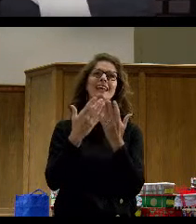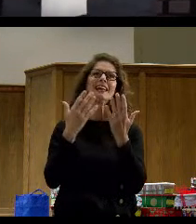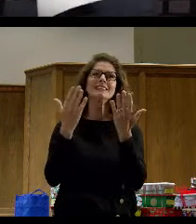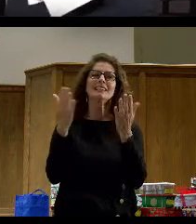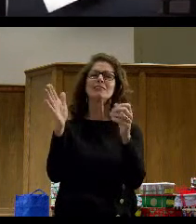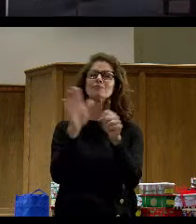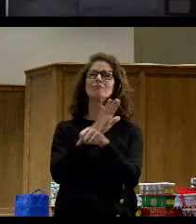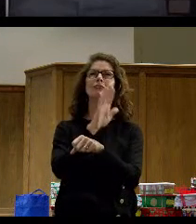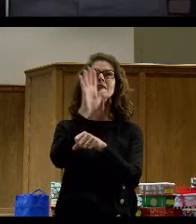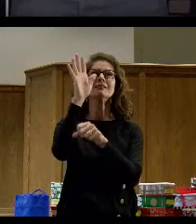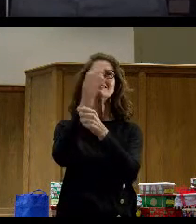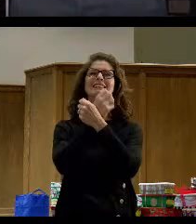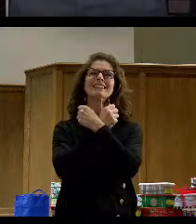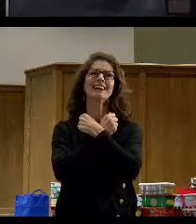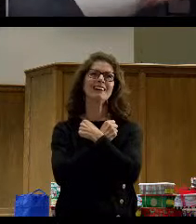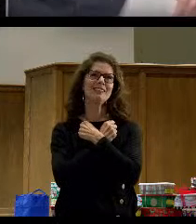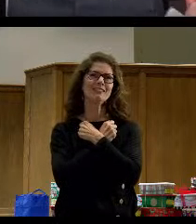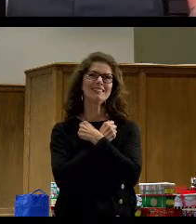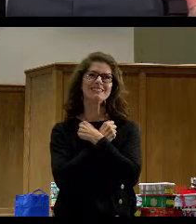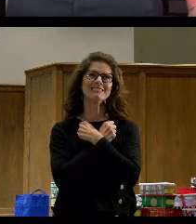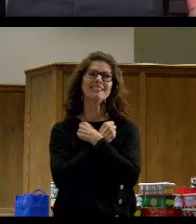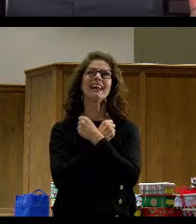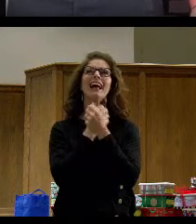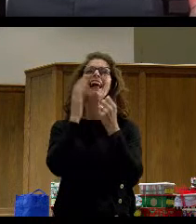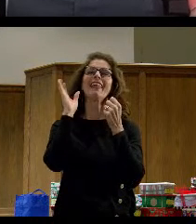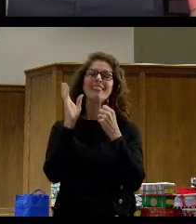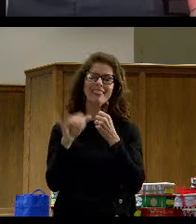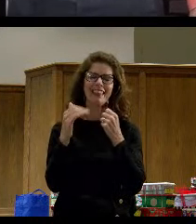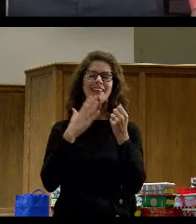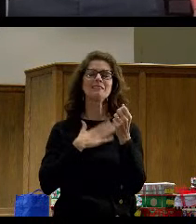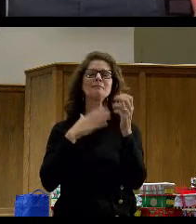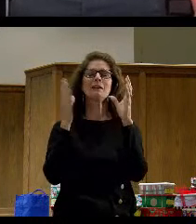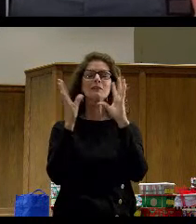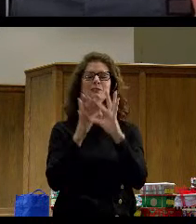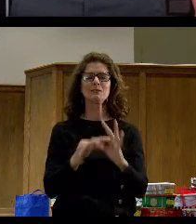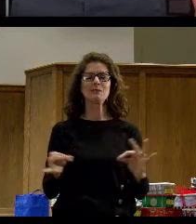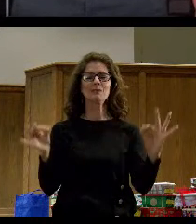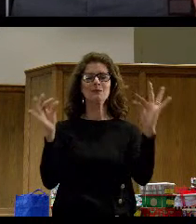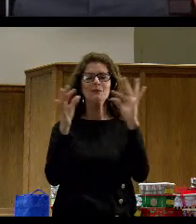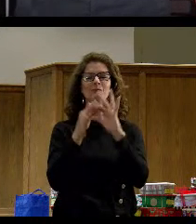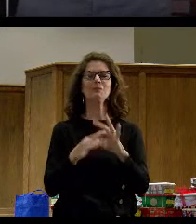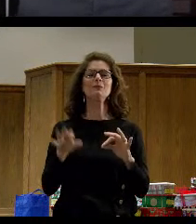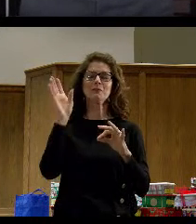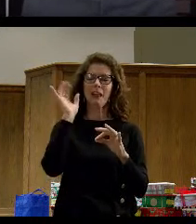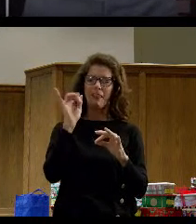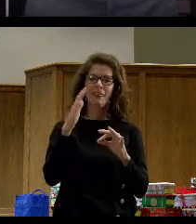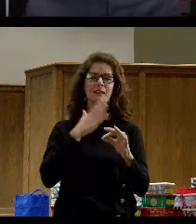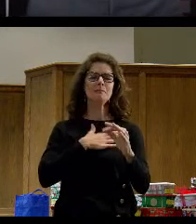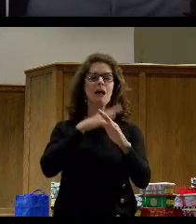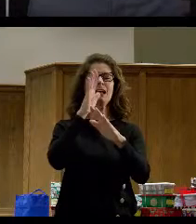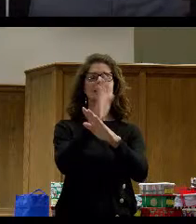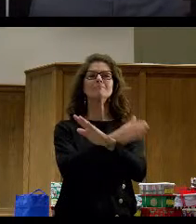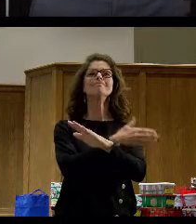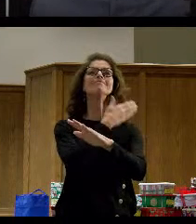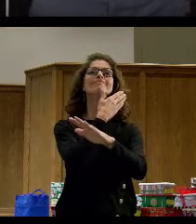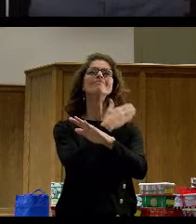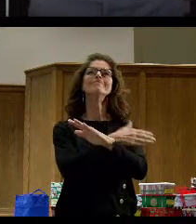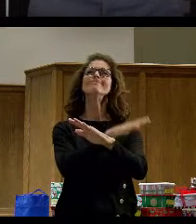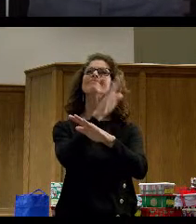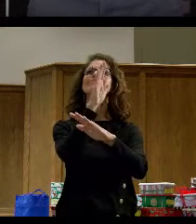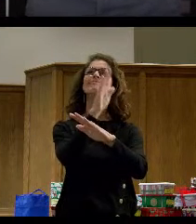His love. This is my story, this is my song, praising